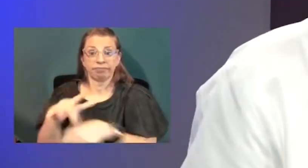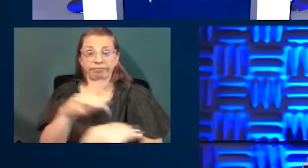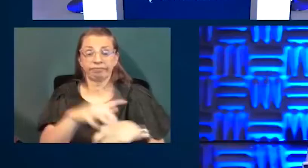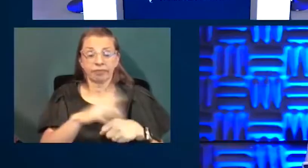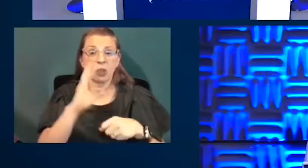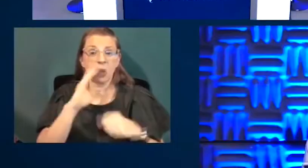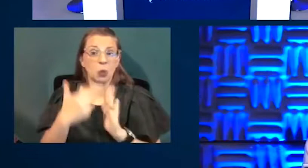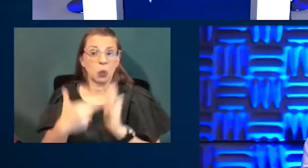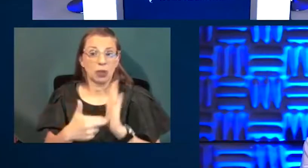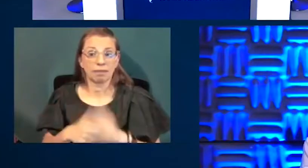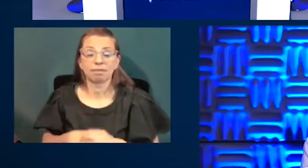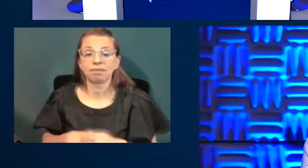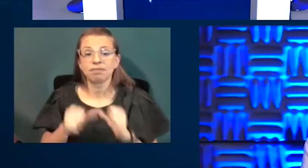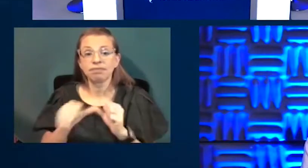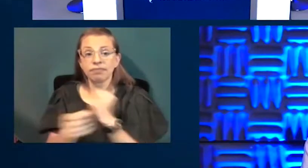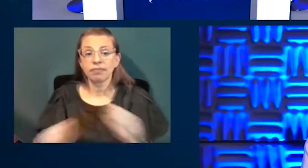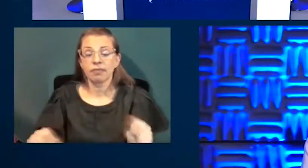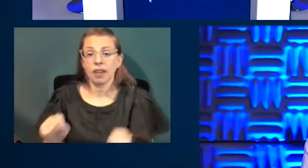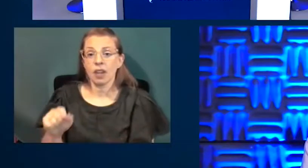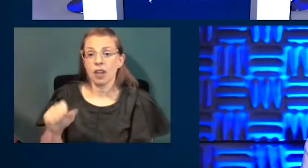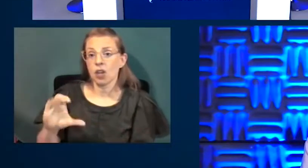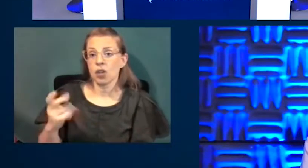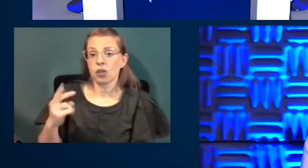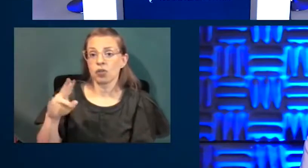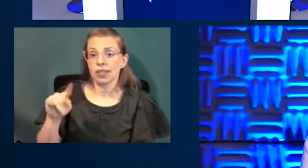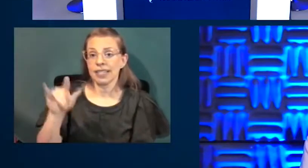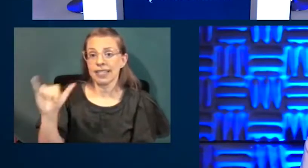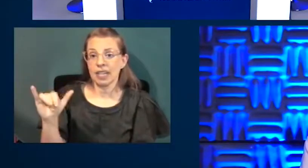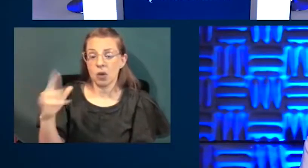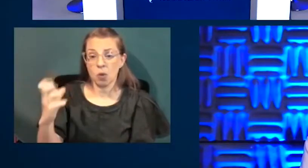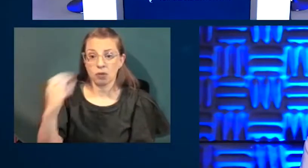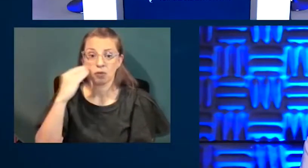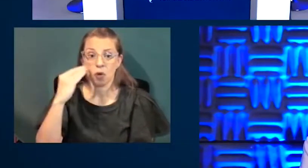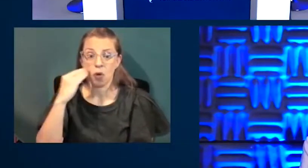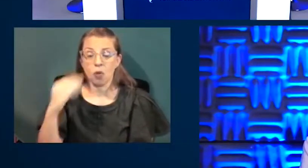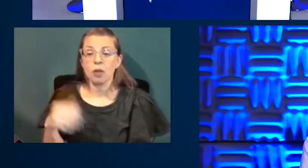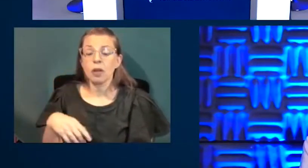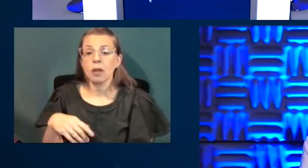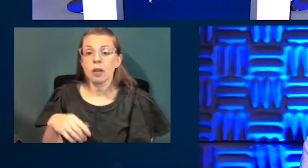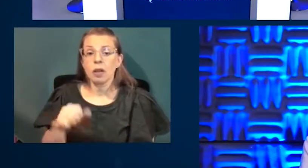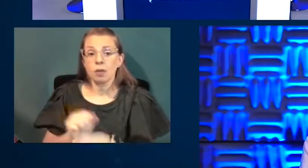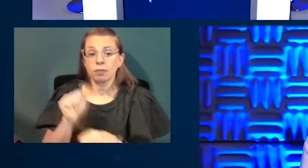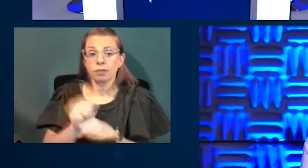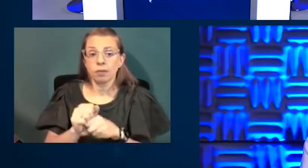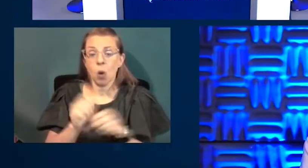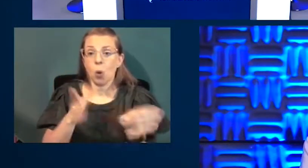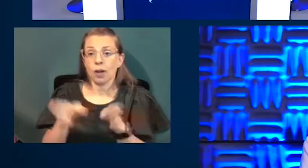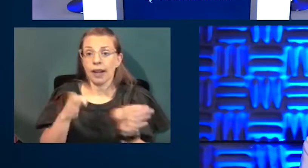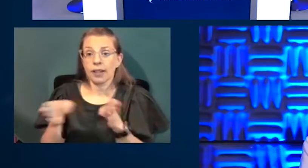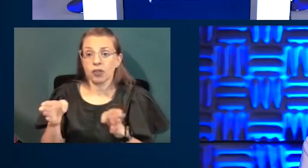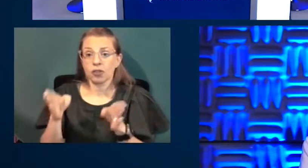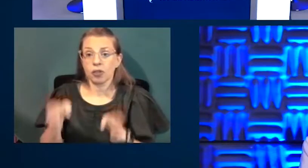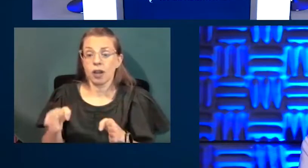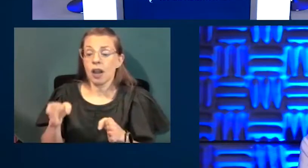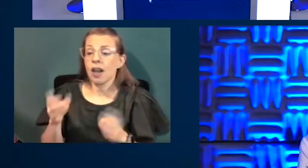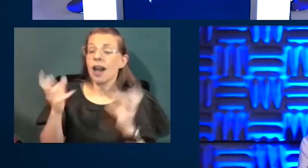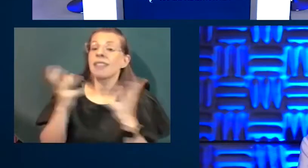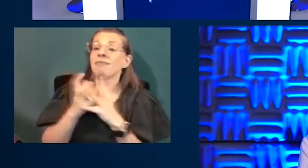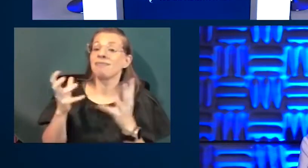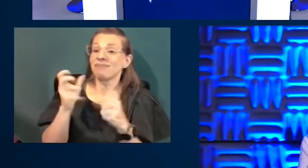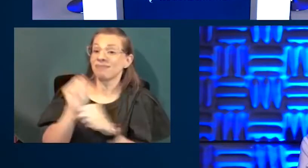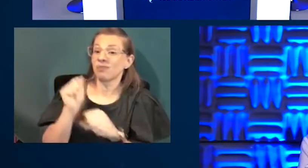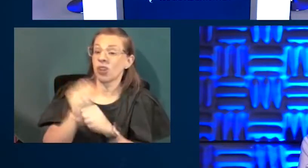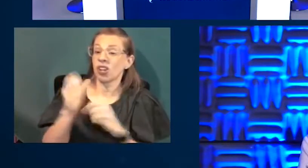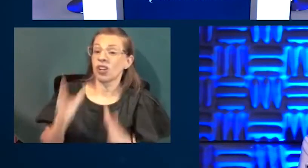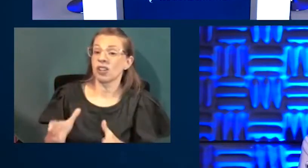know, she goes, I'm a labor organizer for retail workers. We have a lot of workers who refuse to get vaccinated despite how they have been